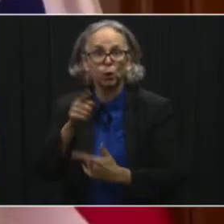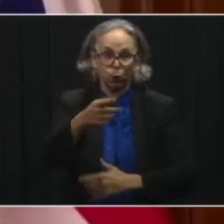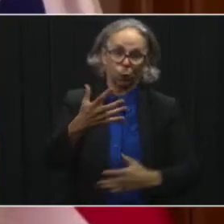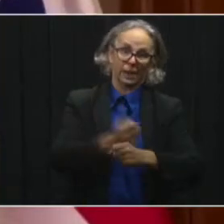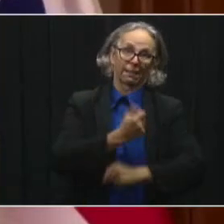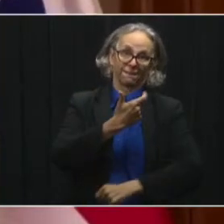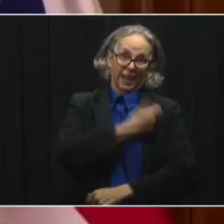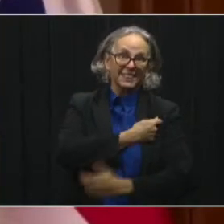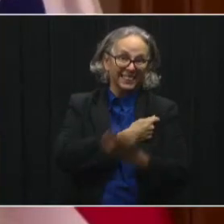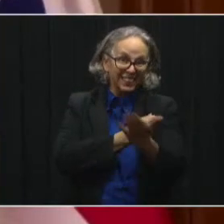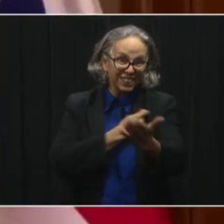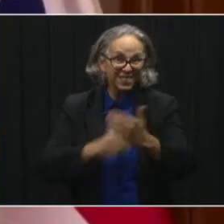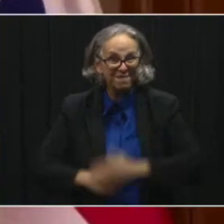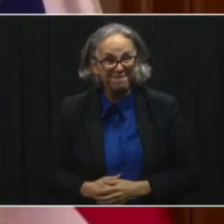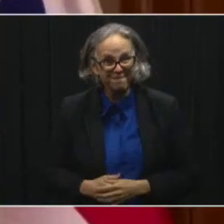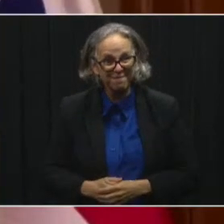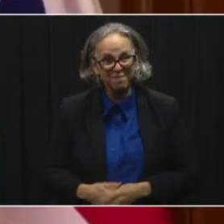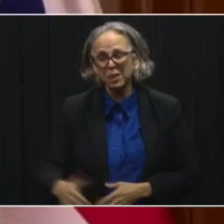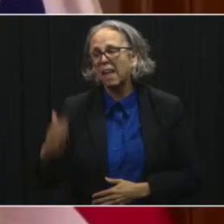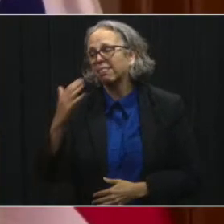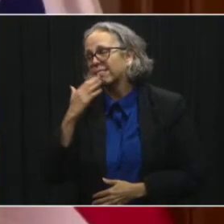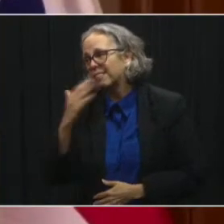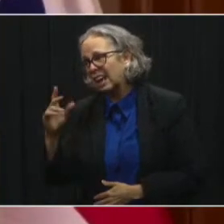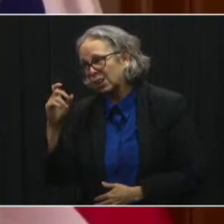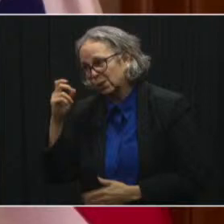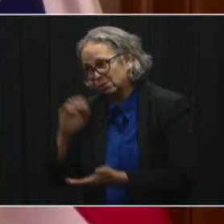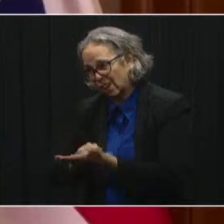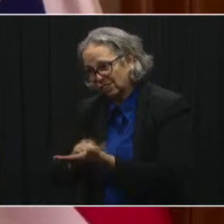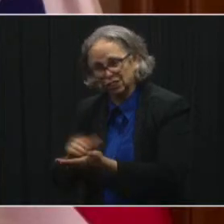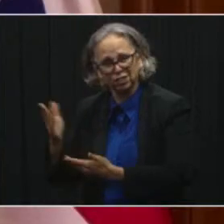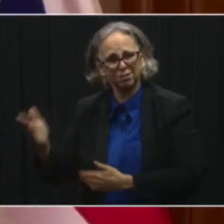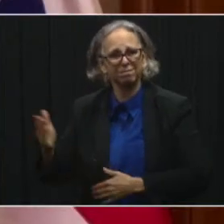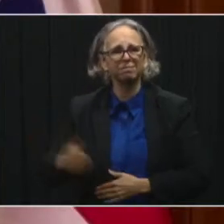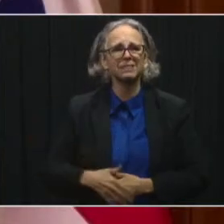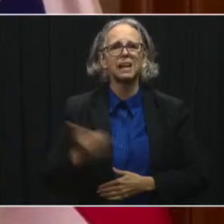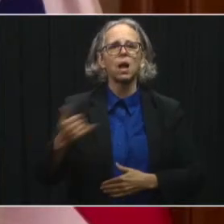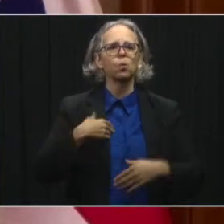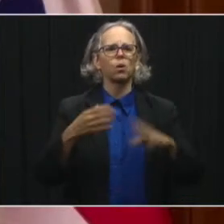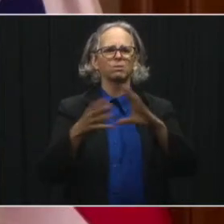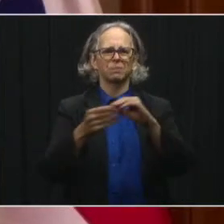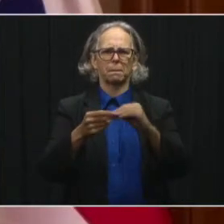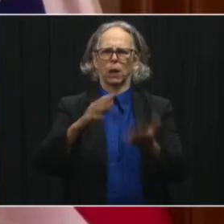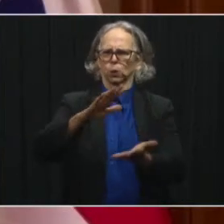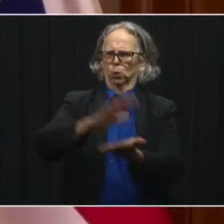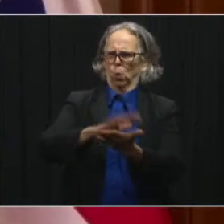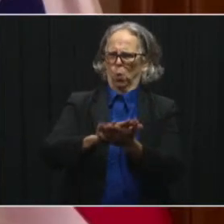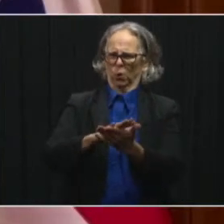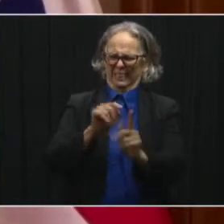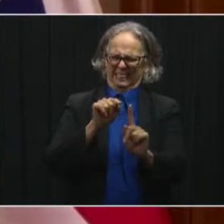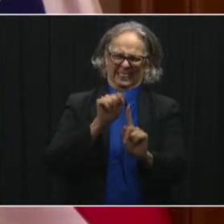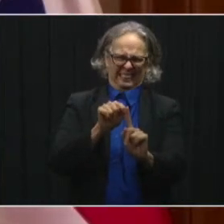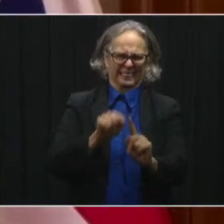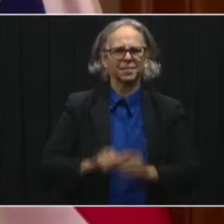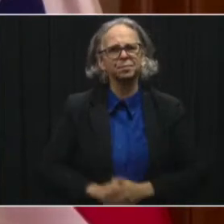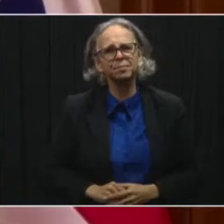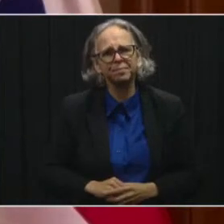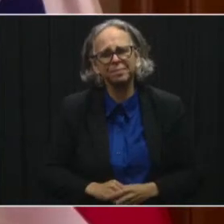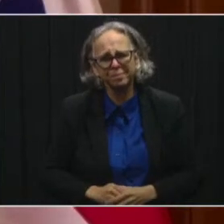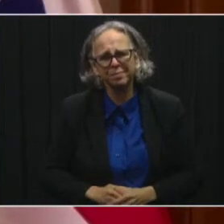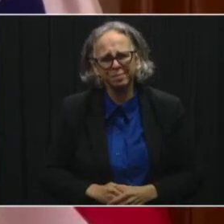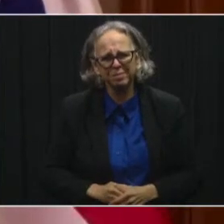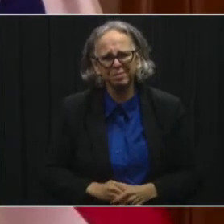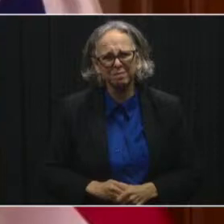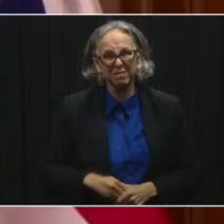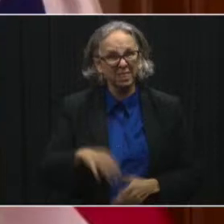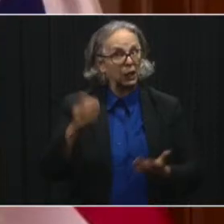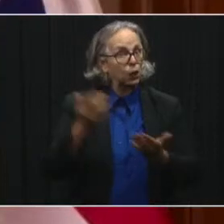me turn for just a moment to our schools. We will get new complete data on Thursday, so